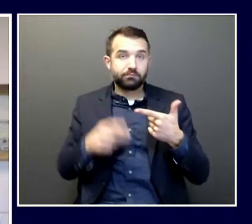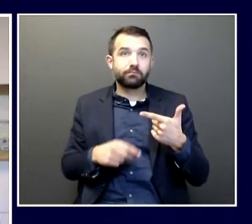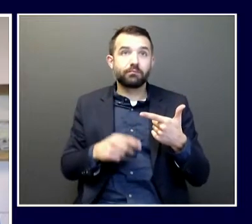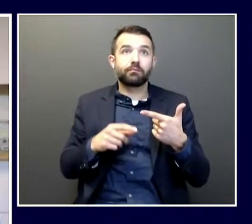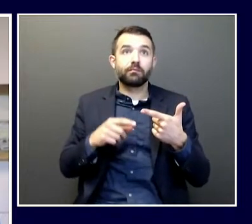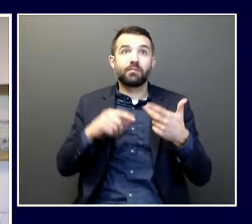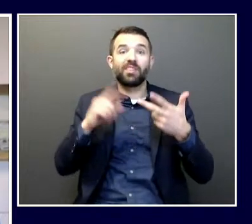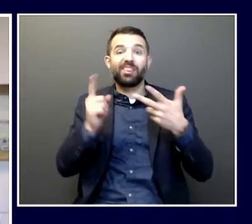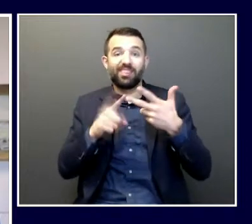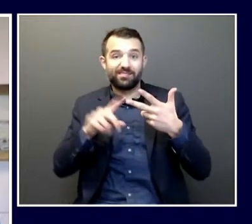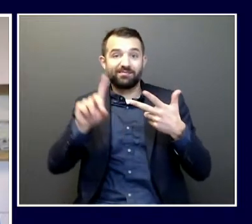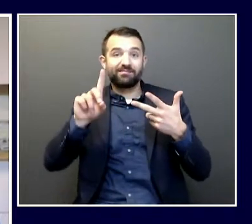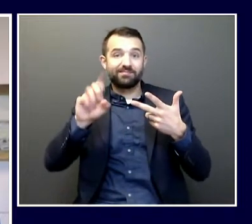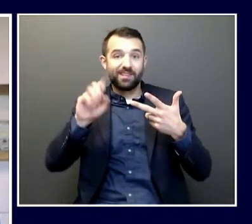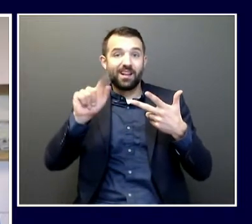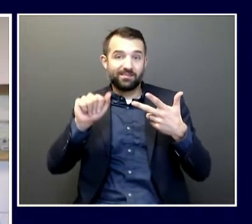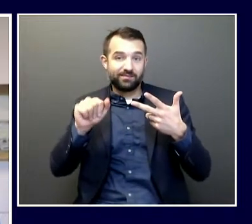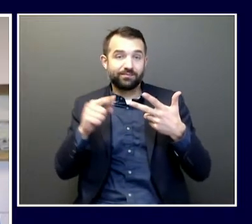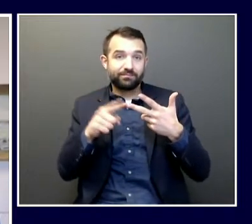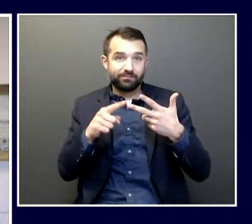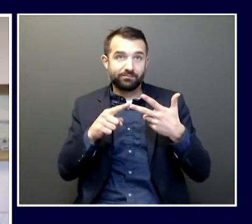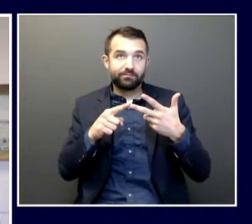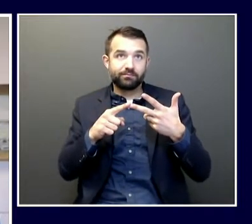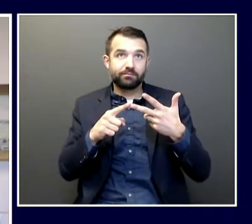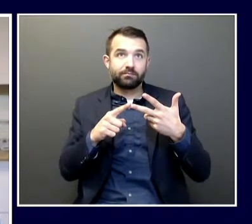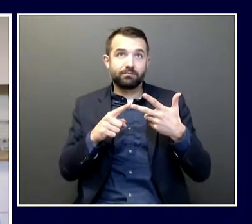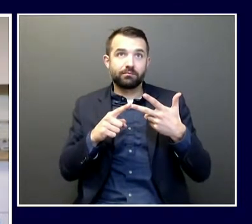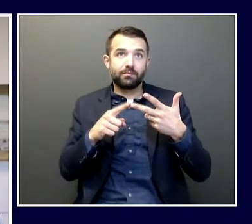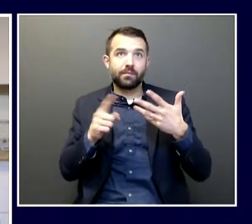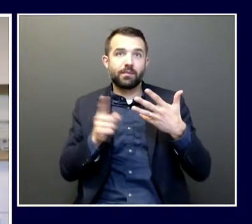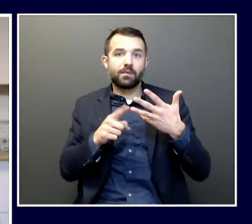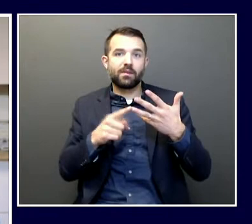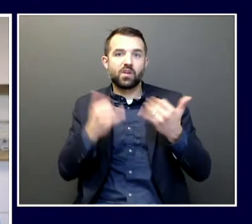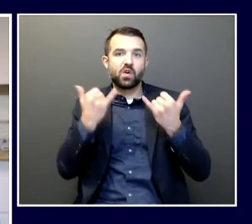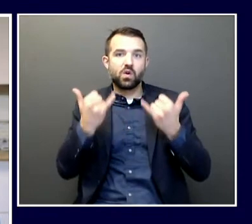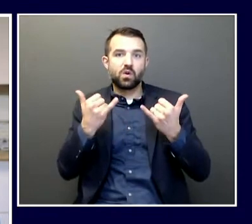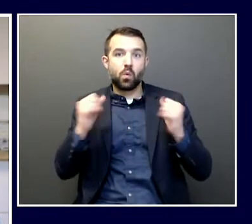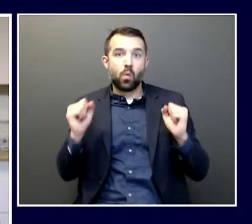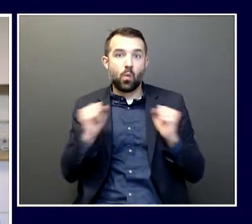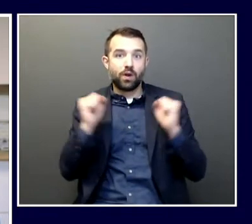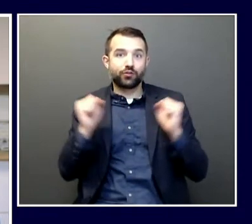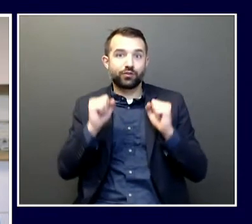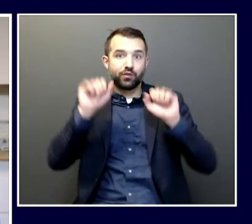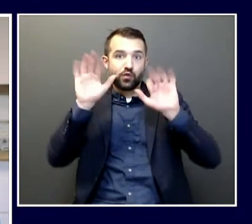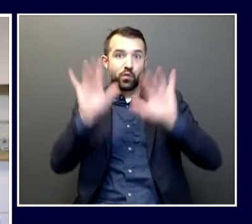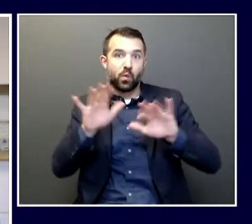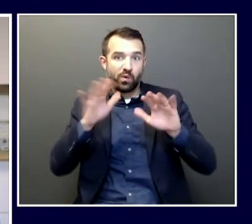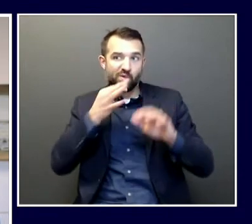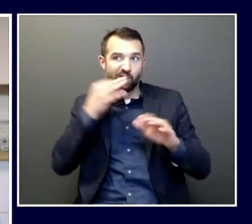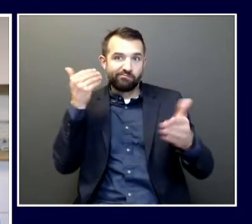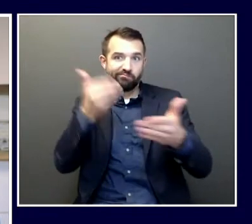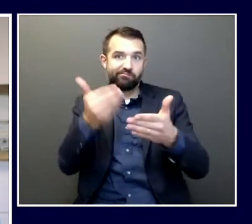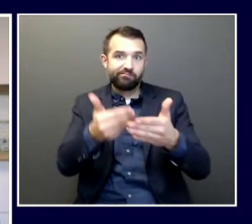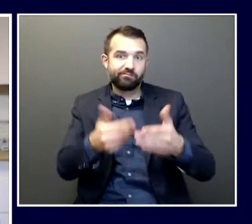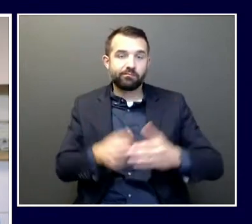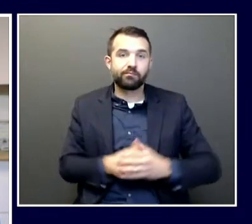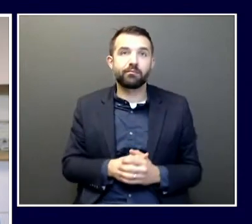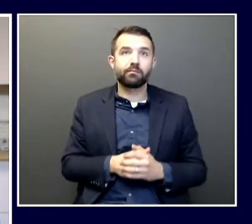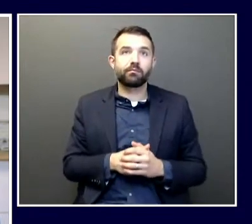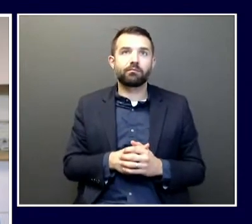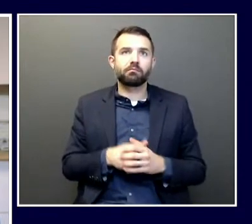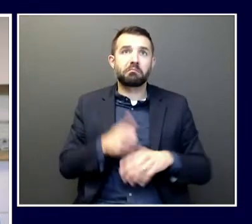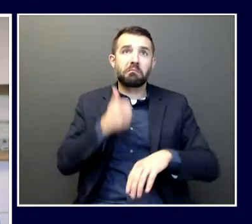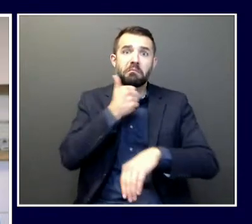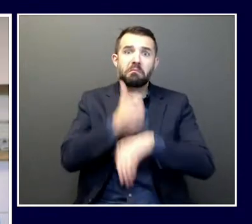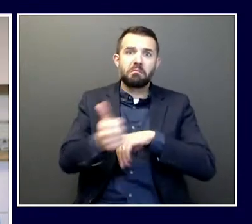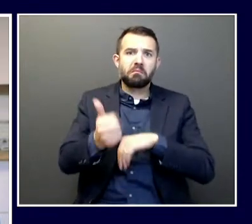potential. Climate plays a bit of a role, particularly in explaining not so much why we're seeing the surge,